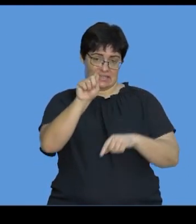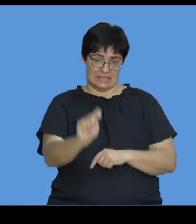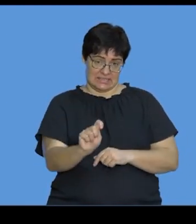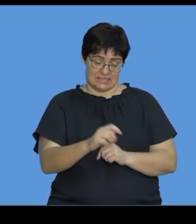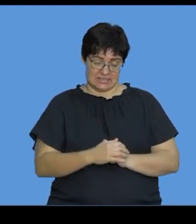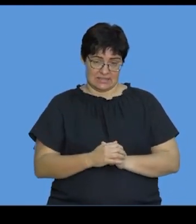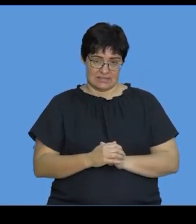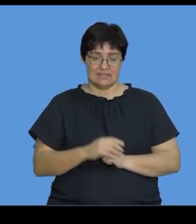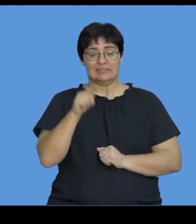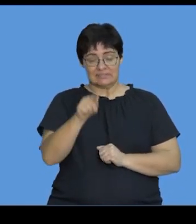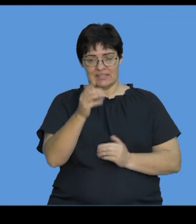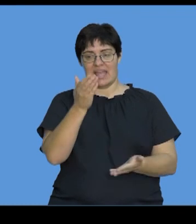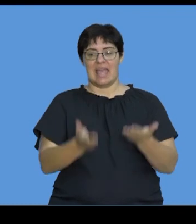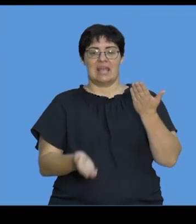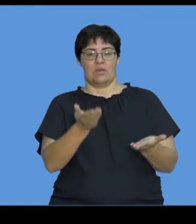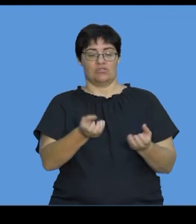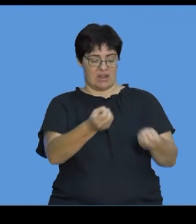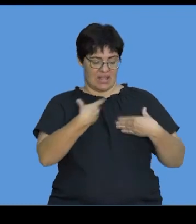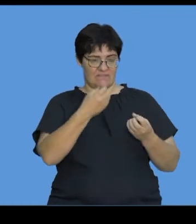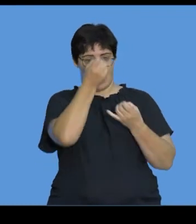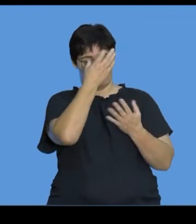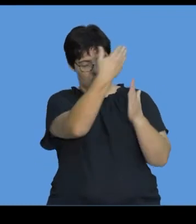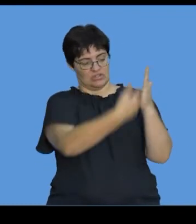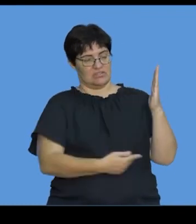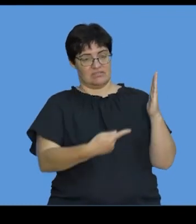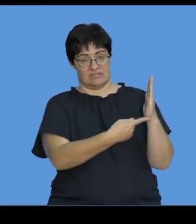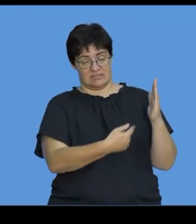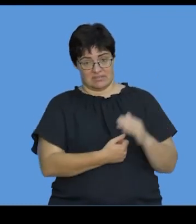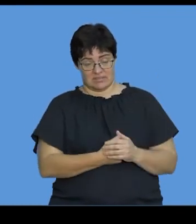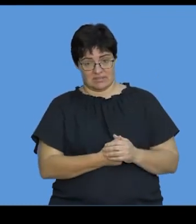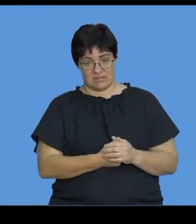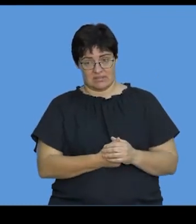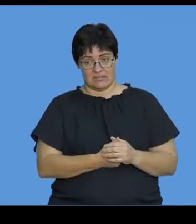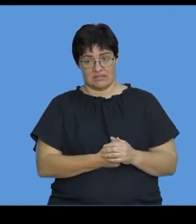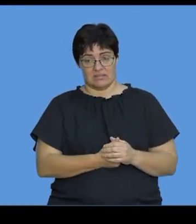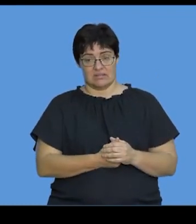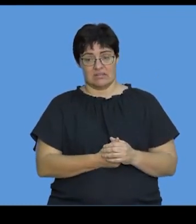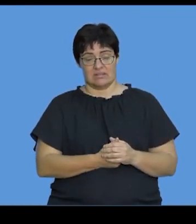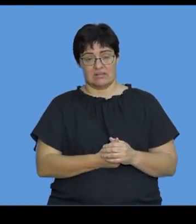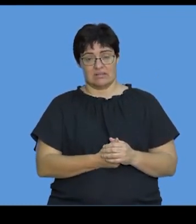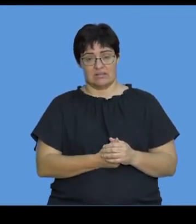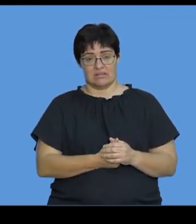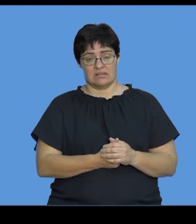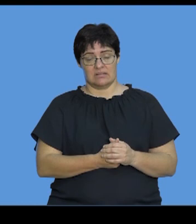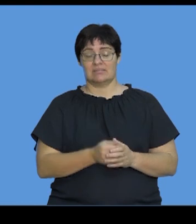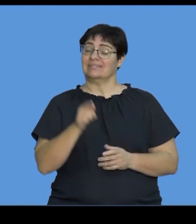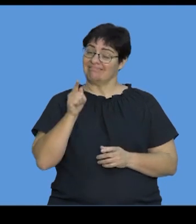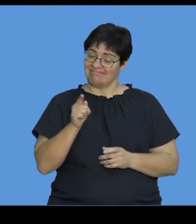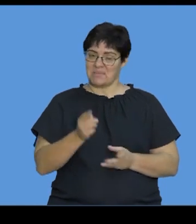T. Okay. This is the equation that's given to you on your information sheet. So,